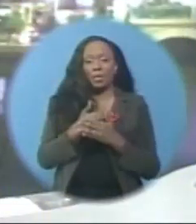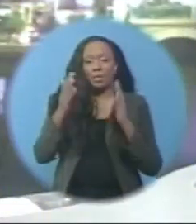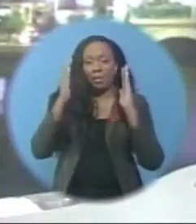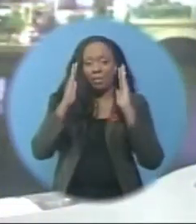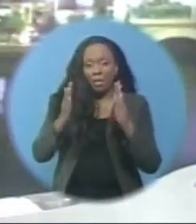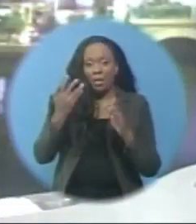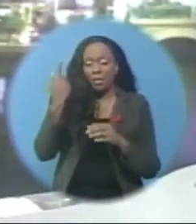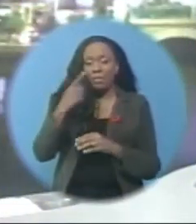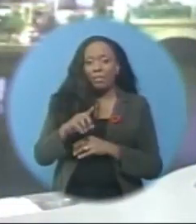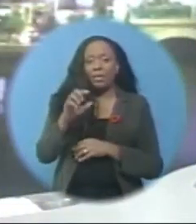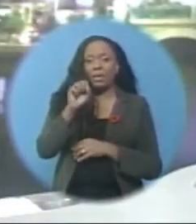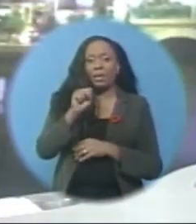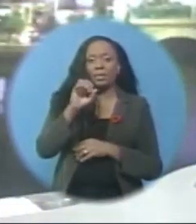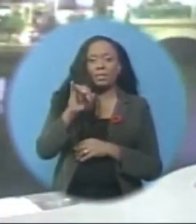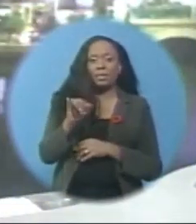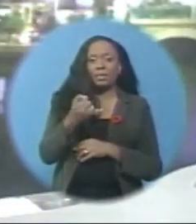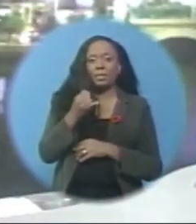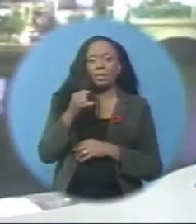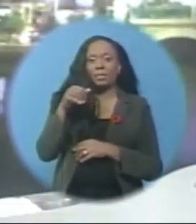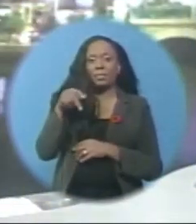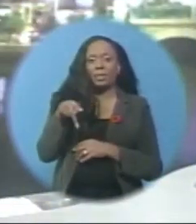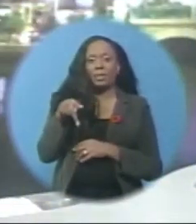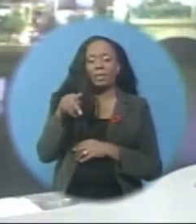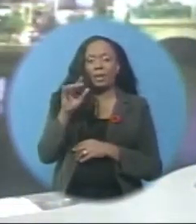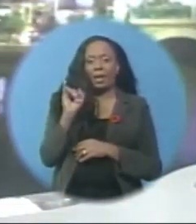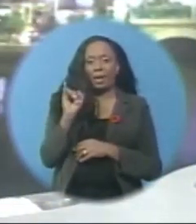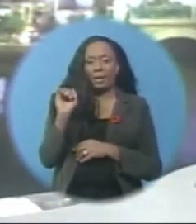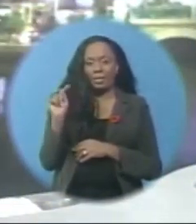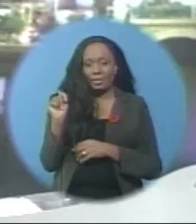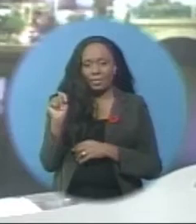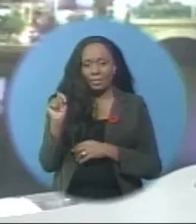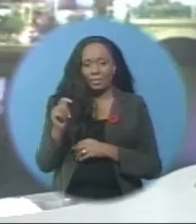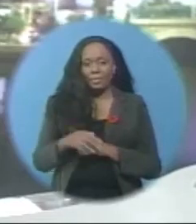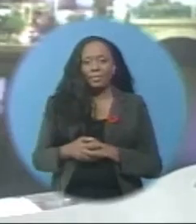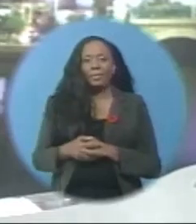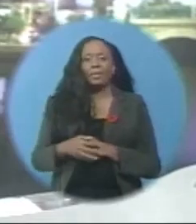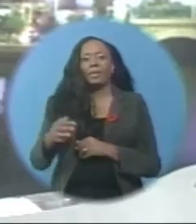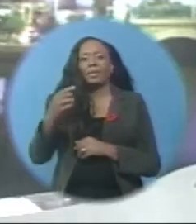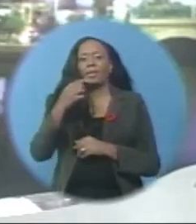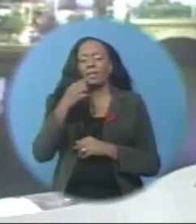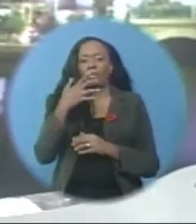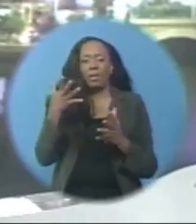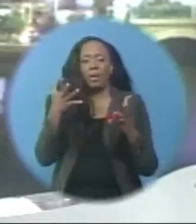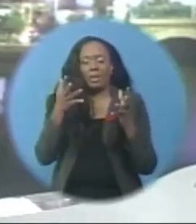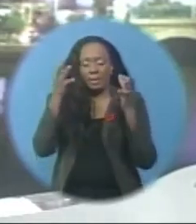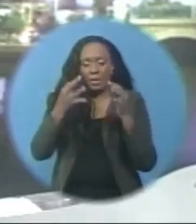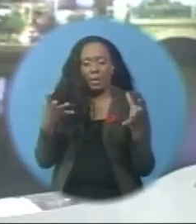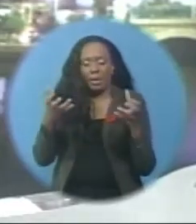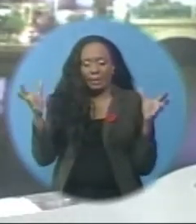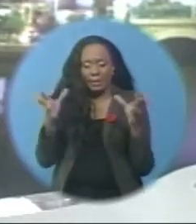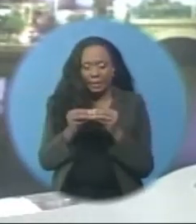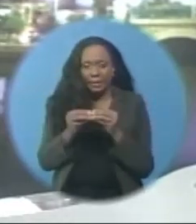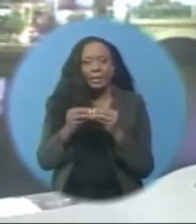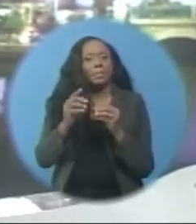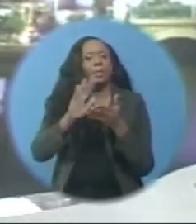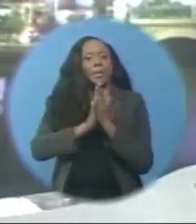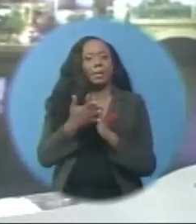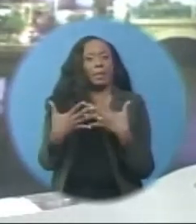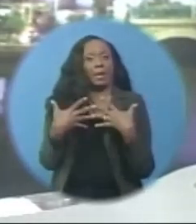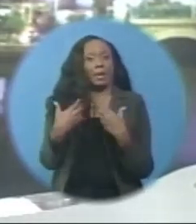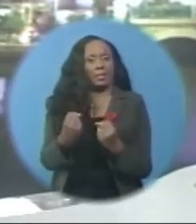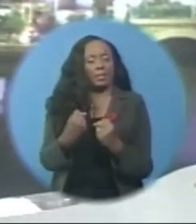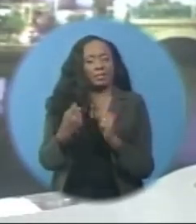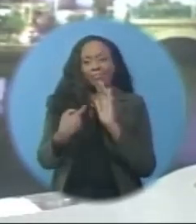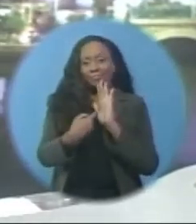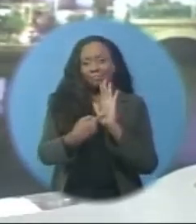There's new focus at the Samuel Jackman Prescott Institute of Technology. Officials there have decided it's time to get healthy.